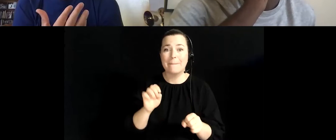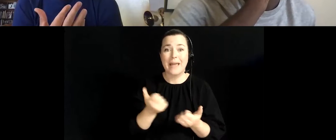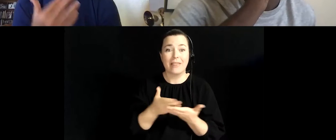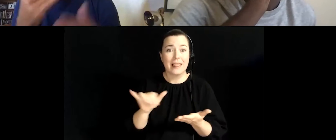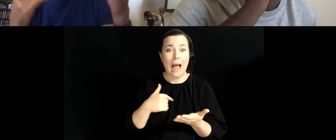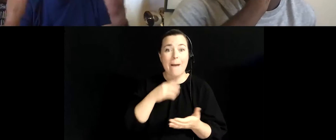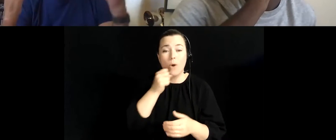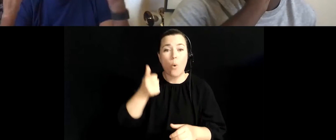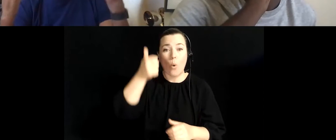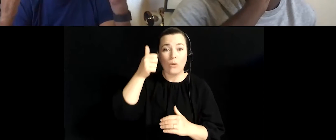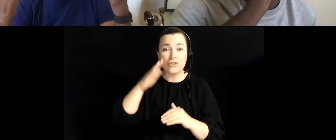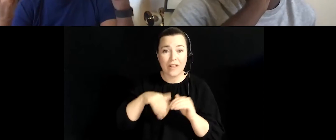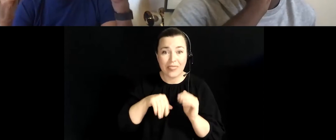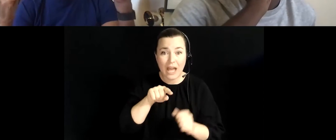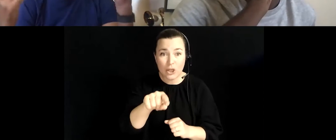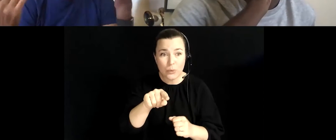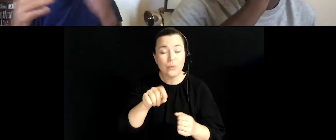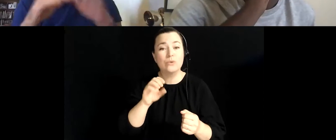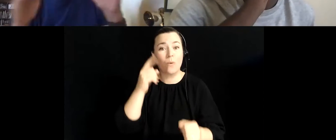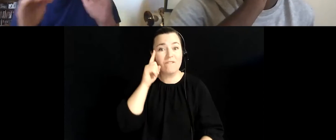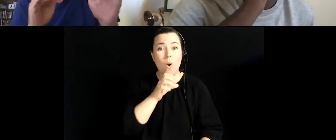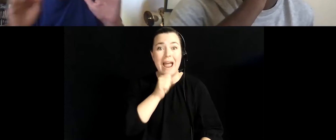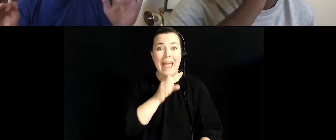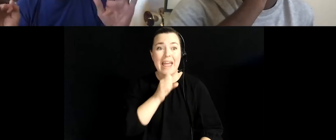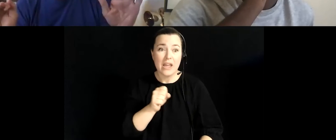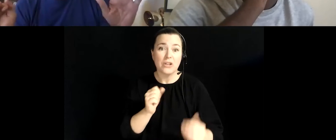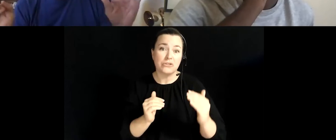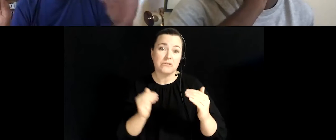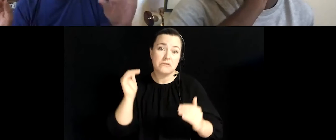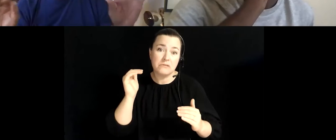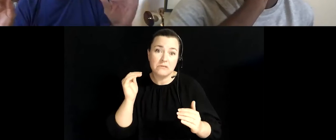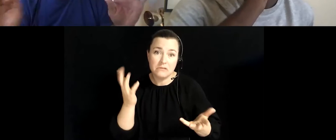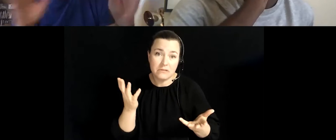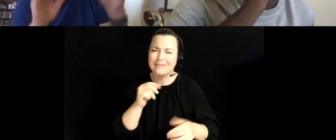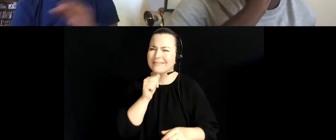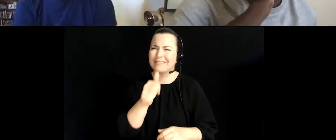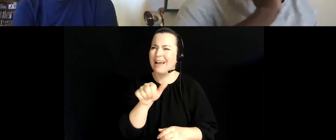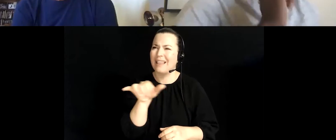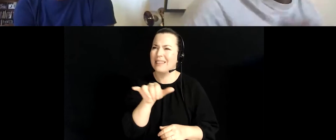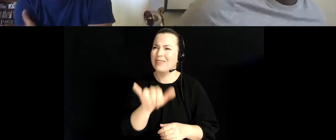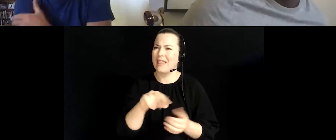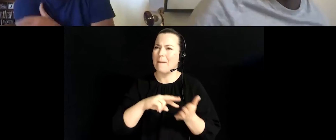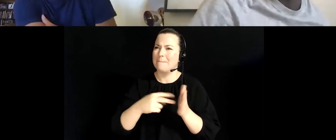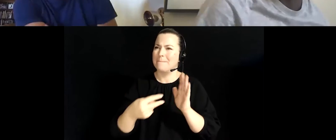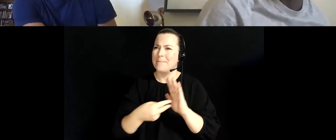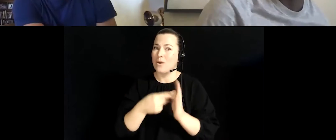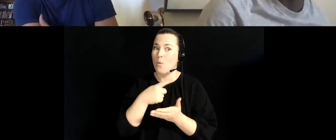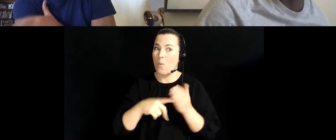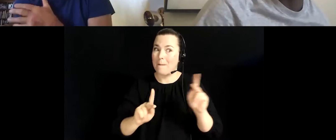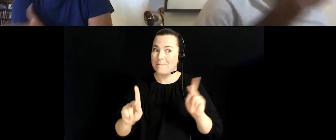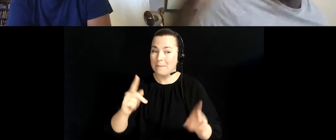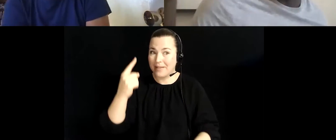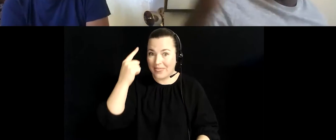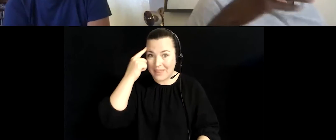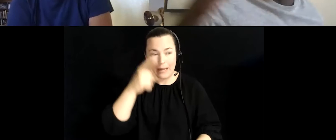you. So if there's, in a hierarchy of age, not that means what people often think it means, but the